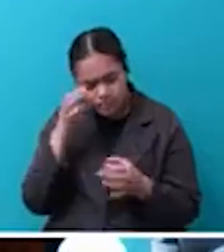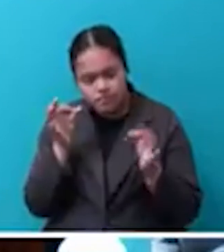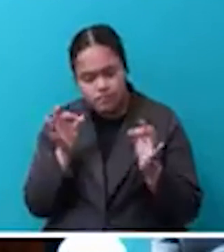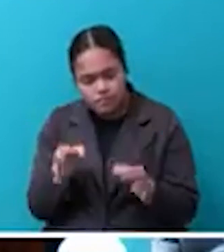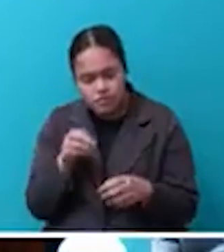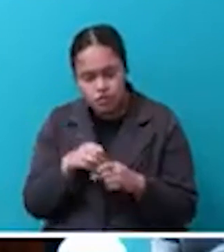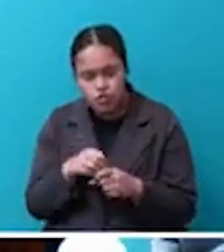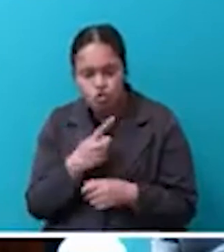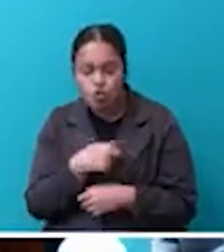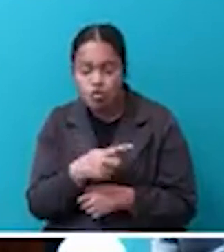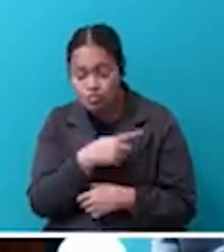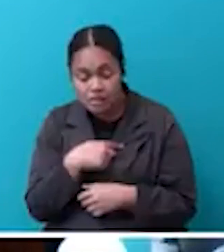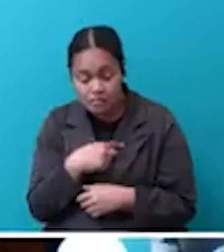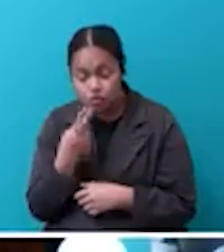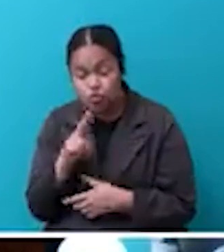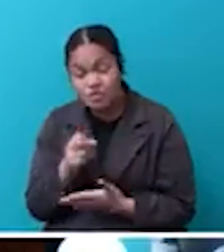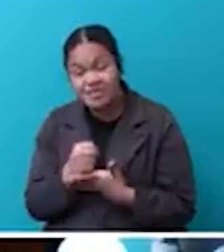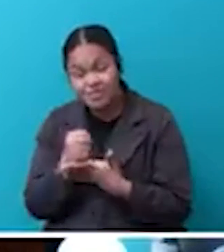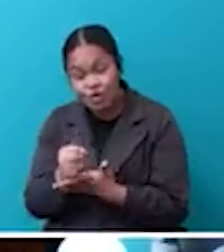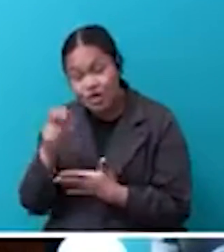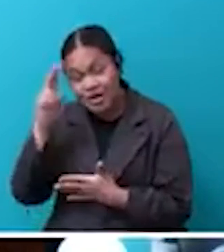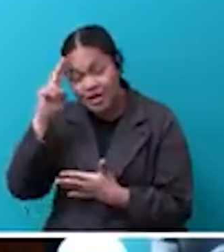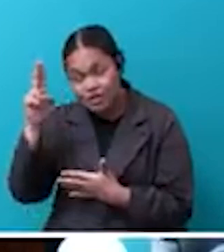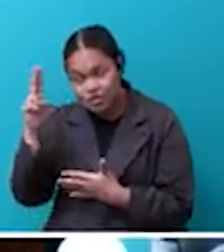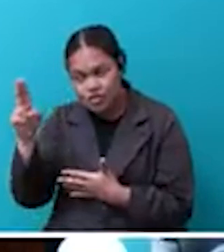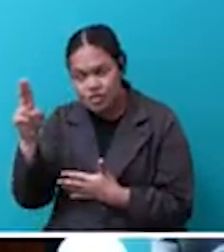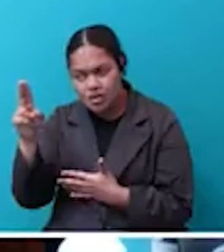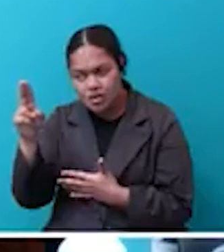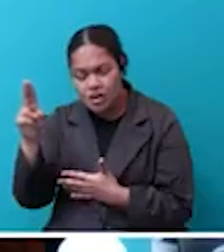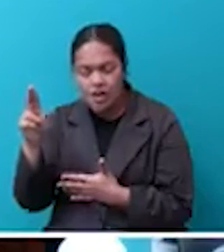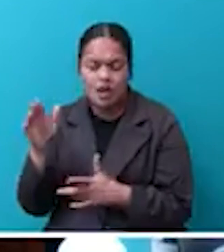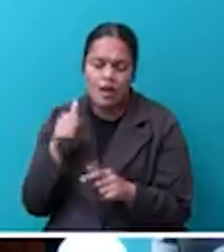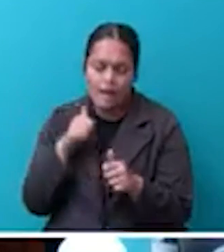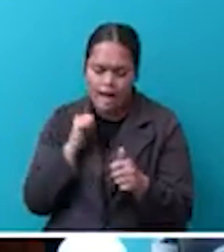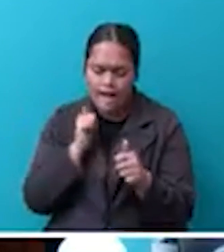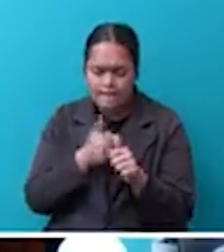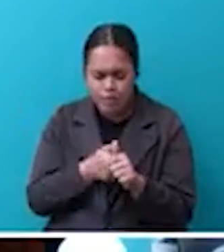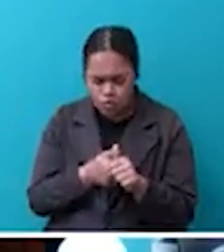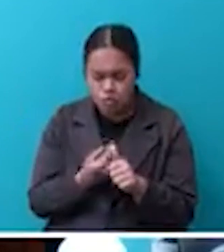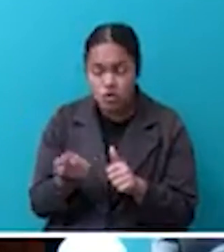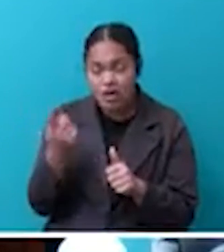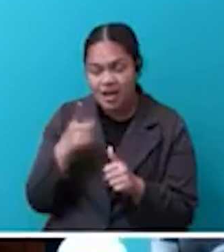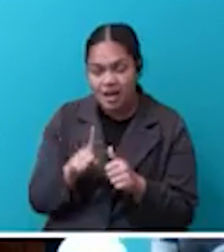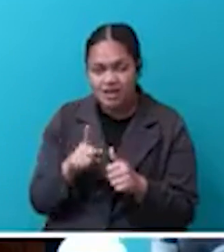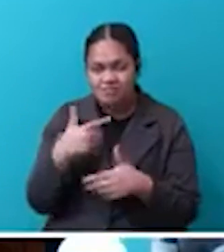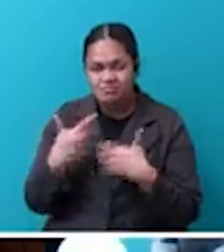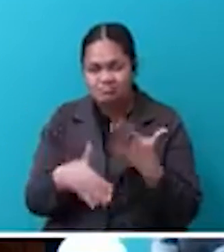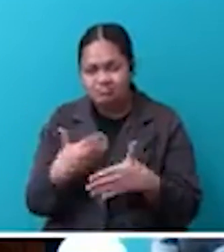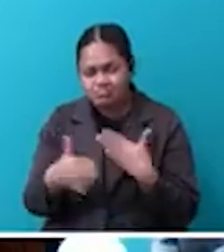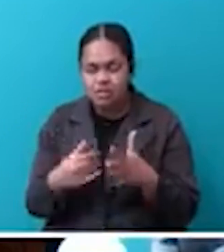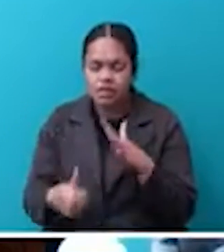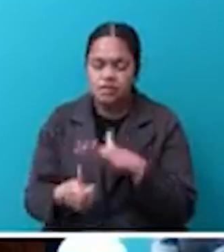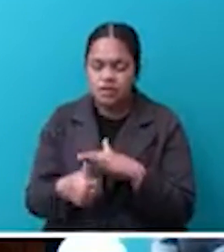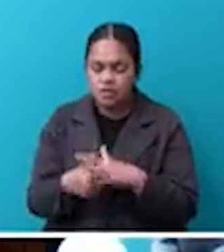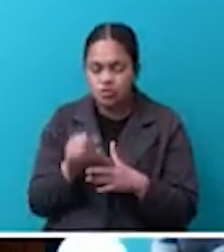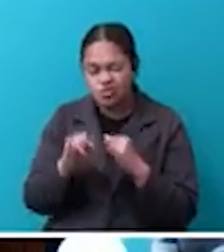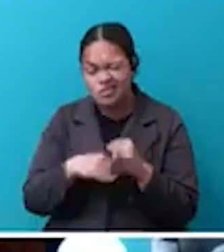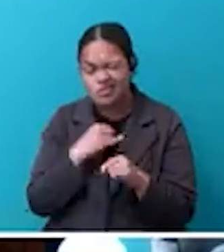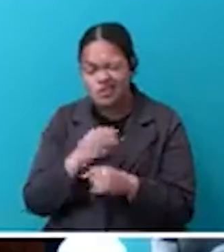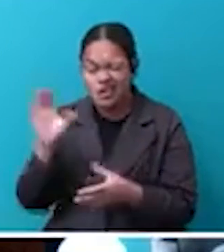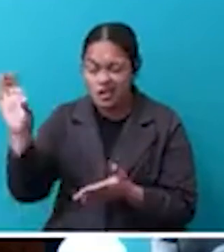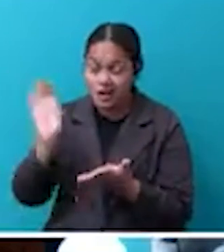includes commitment to support nationally led approaches and simplify access to international climate